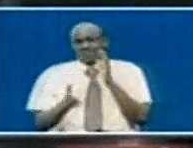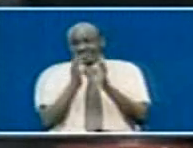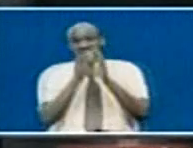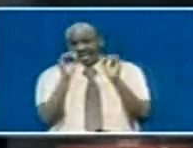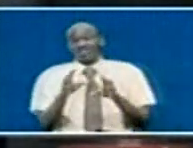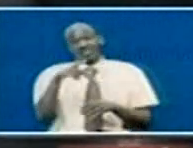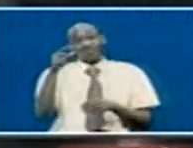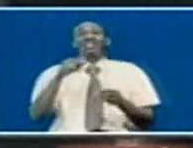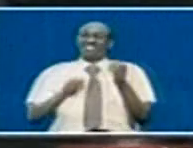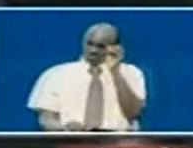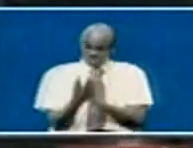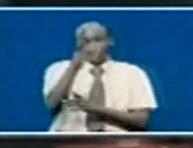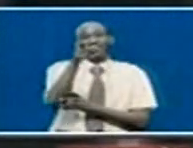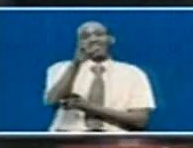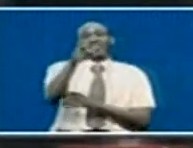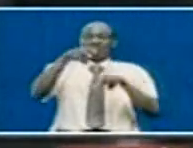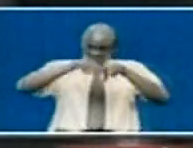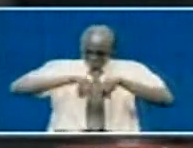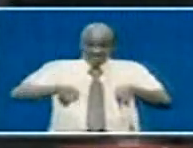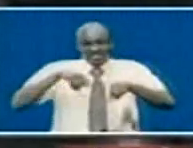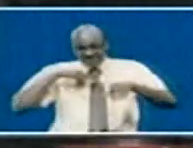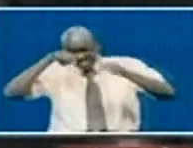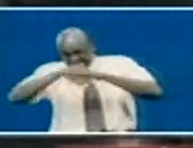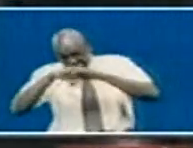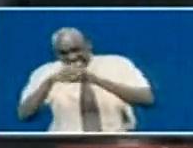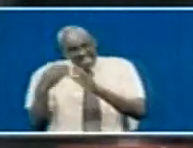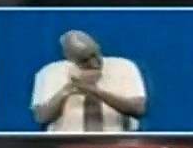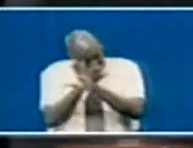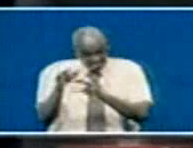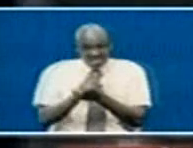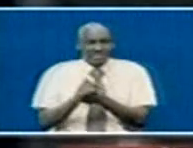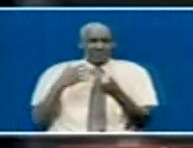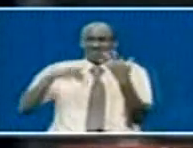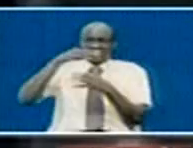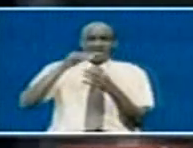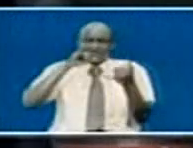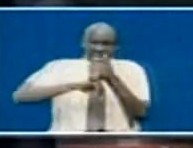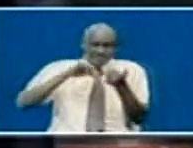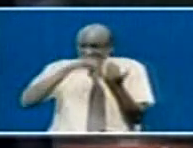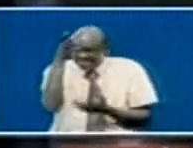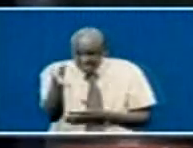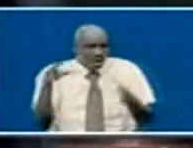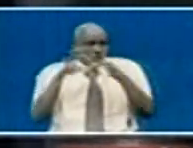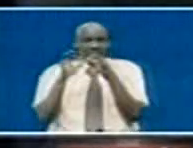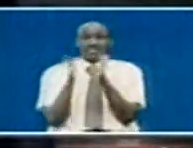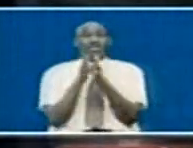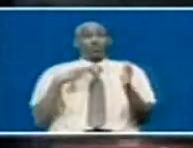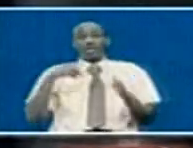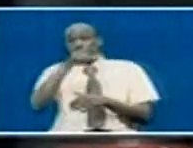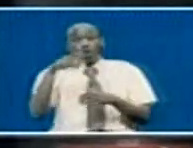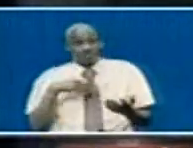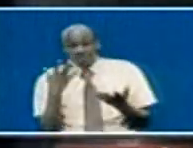and they establish themselves. They get into those places. They intermarry. They connect themselves with